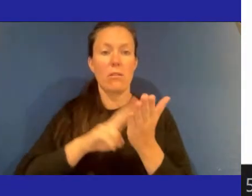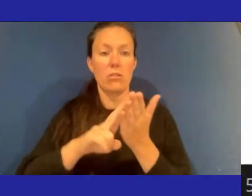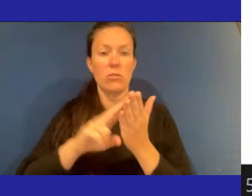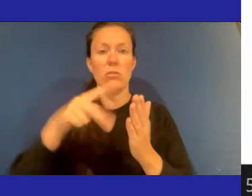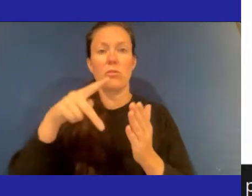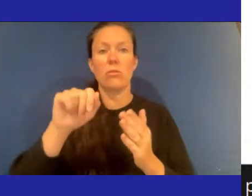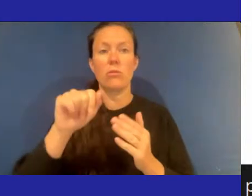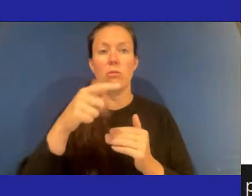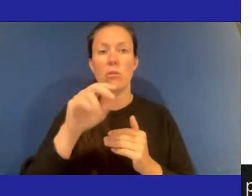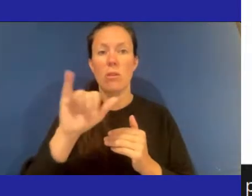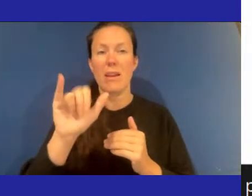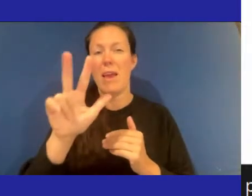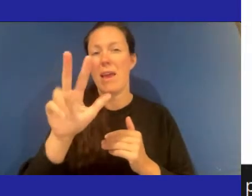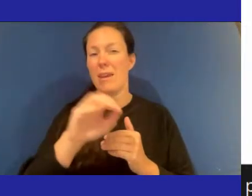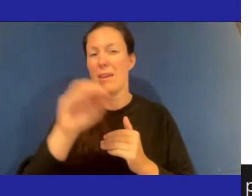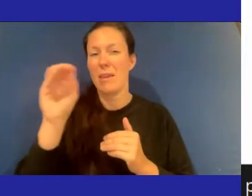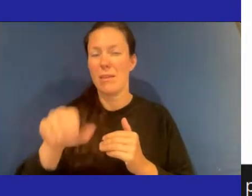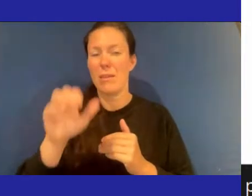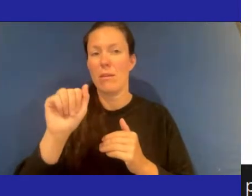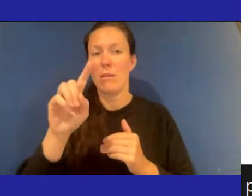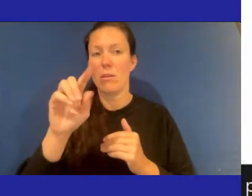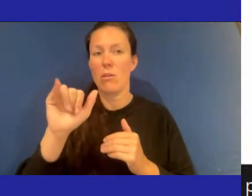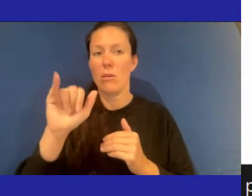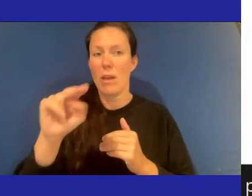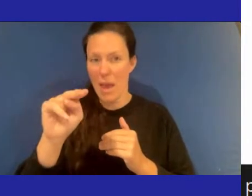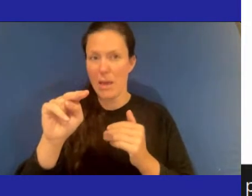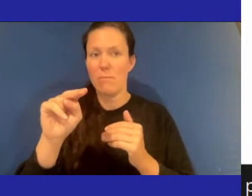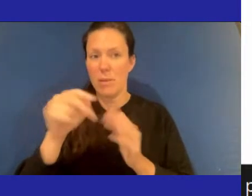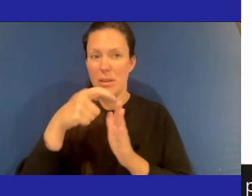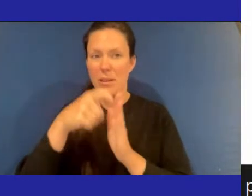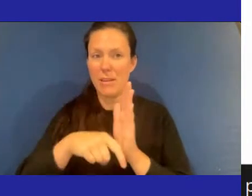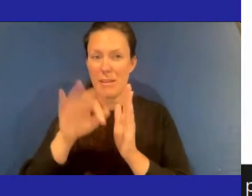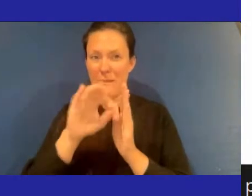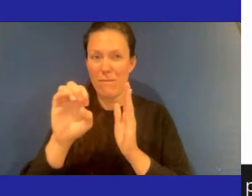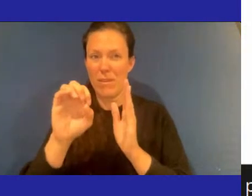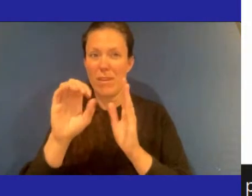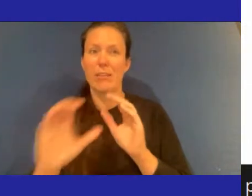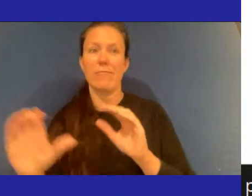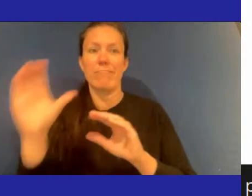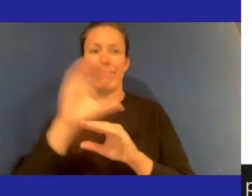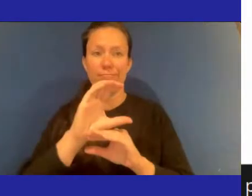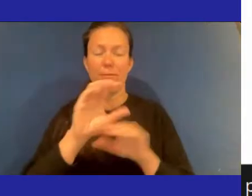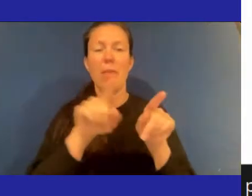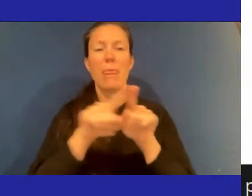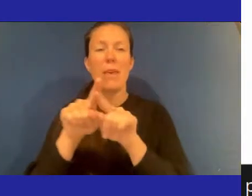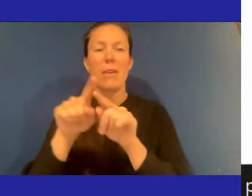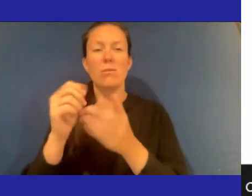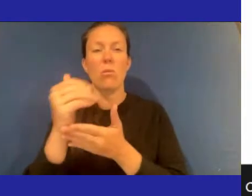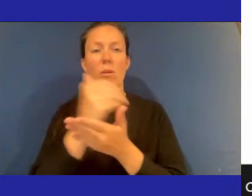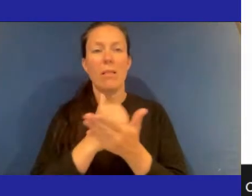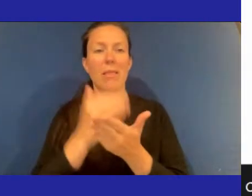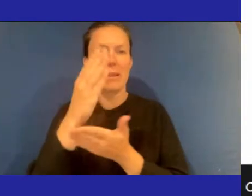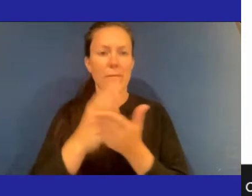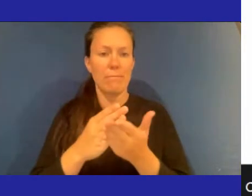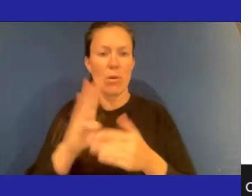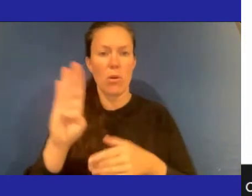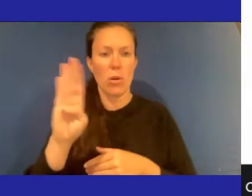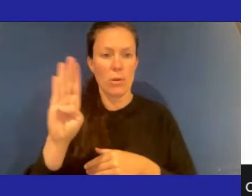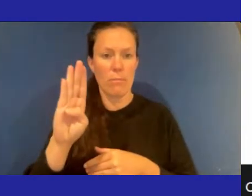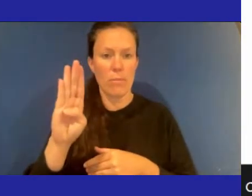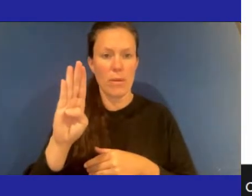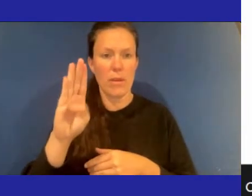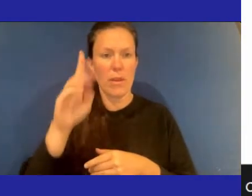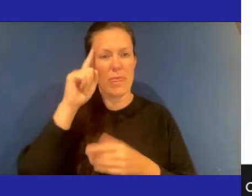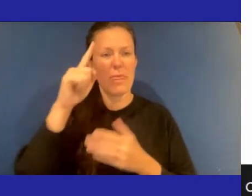3% administration fee for holding the subcontract. They also collected the Part B, the professional